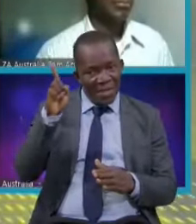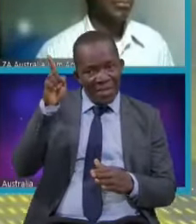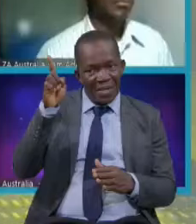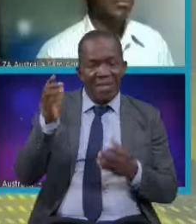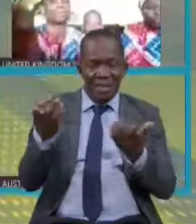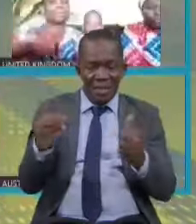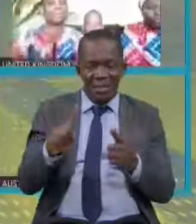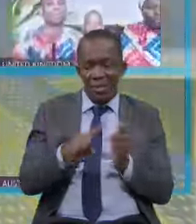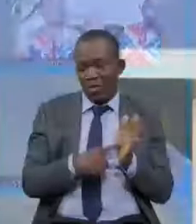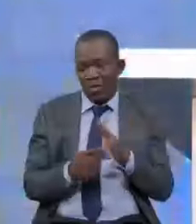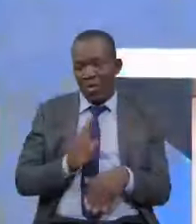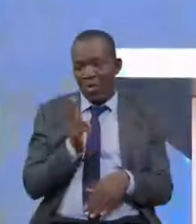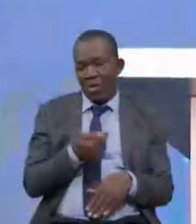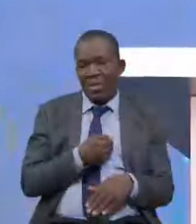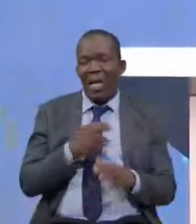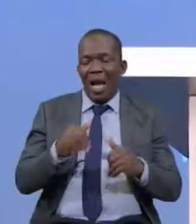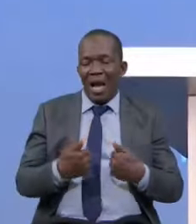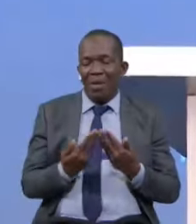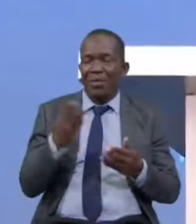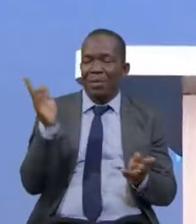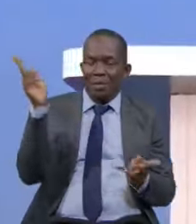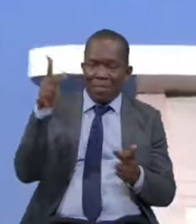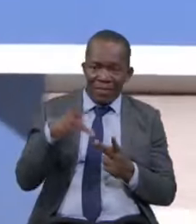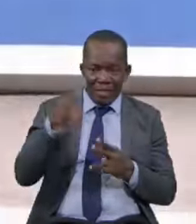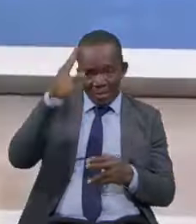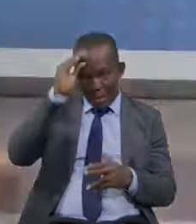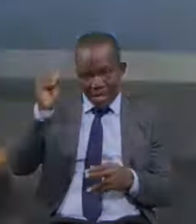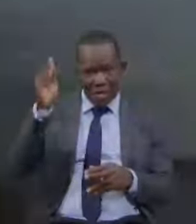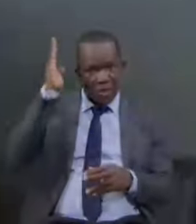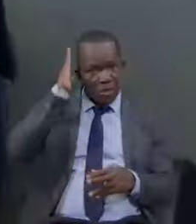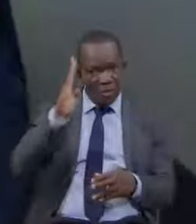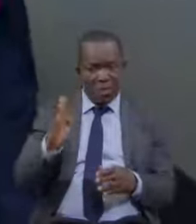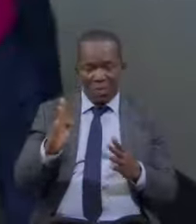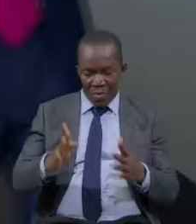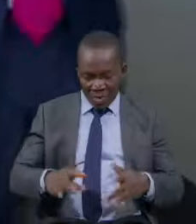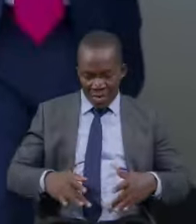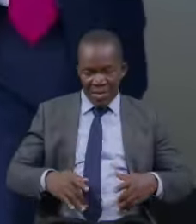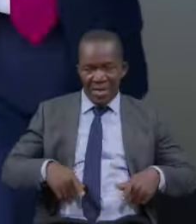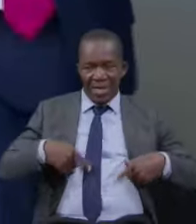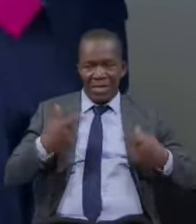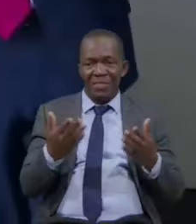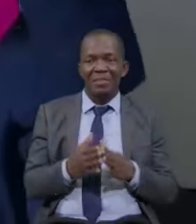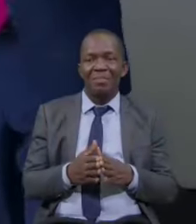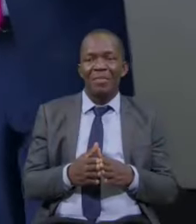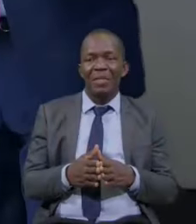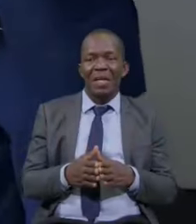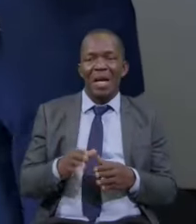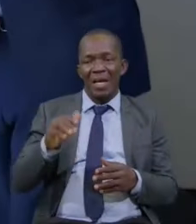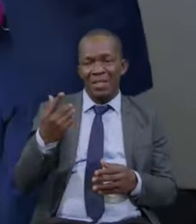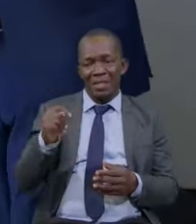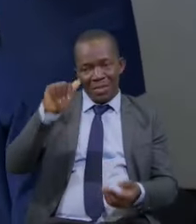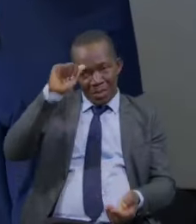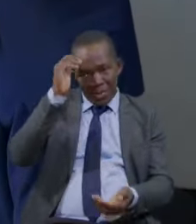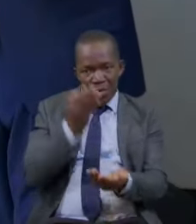the Son of Man. And now the Son of God has come to